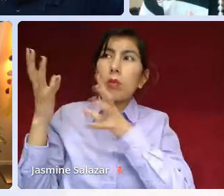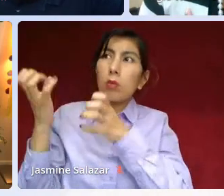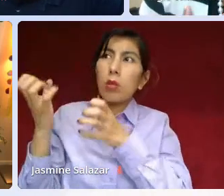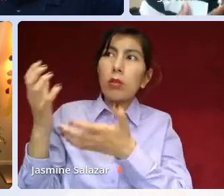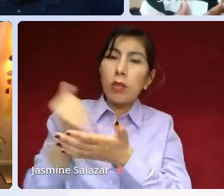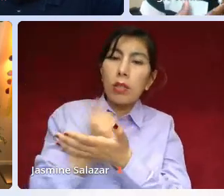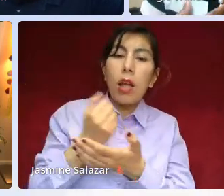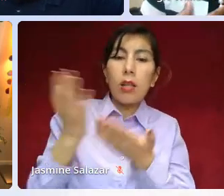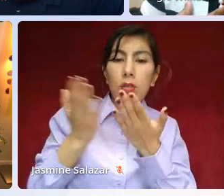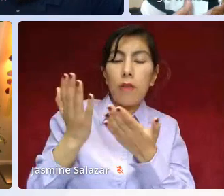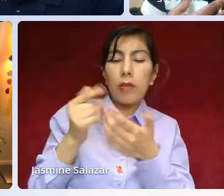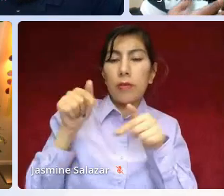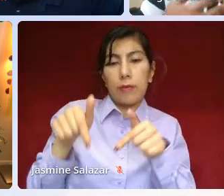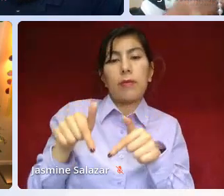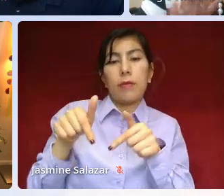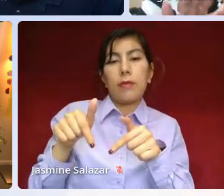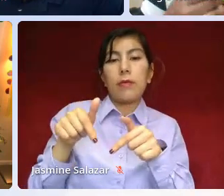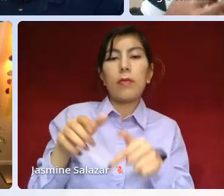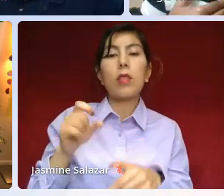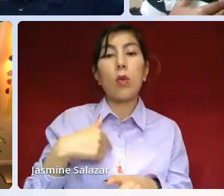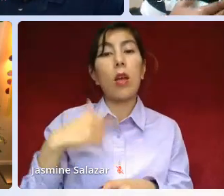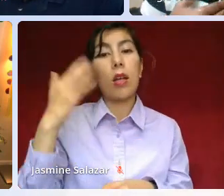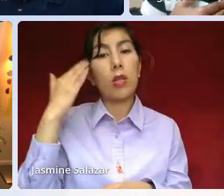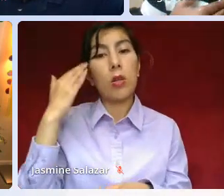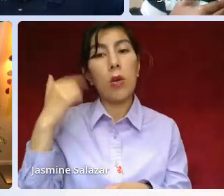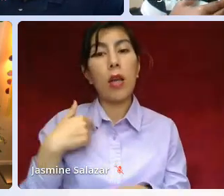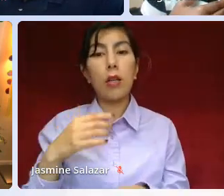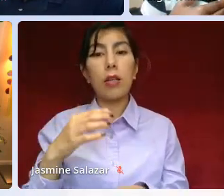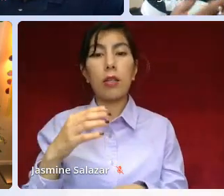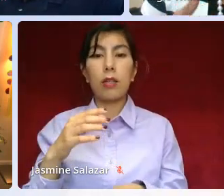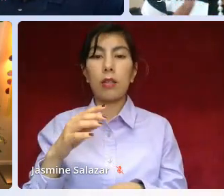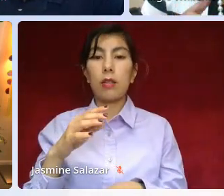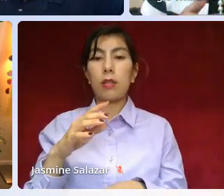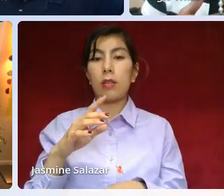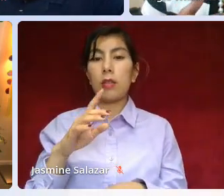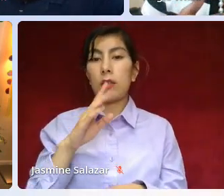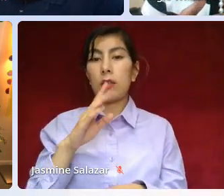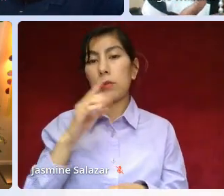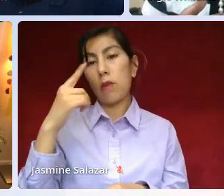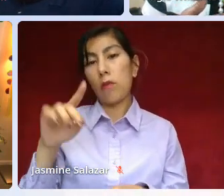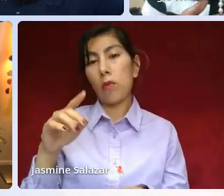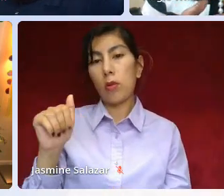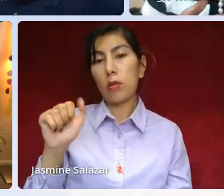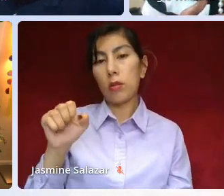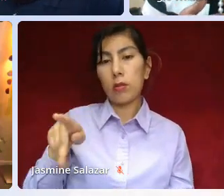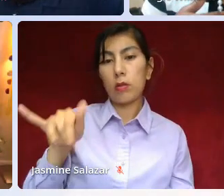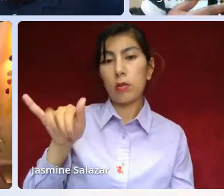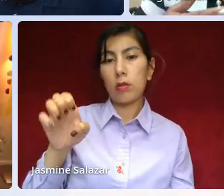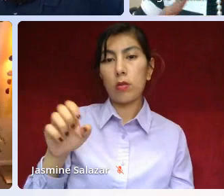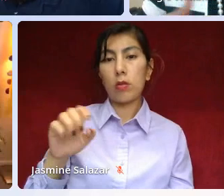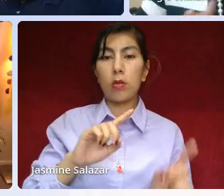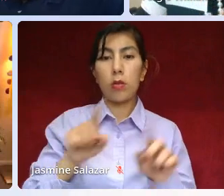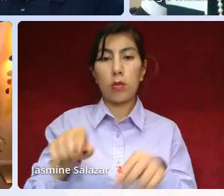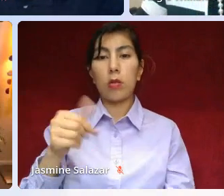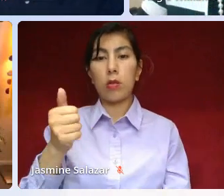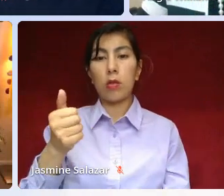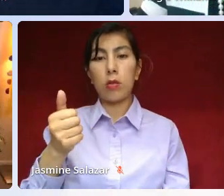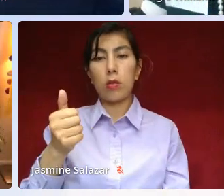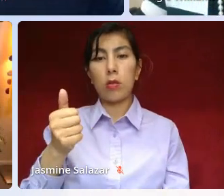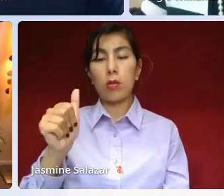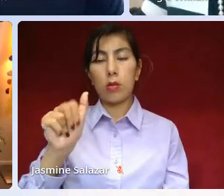services? So I know I can speak for Aspire. Back in August, we moved into our new location. And